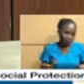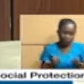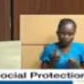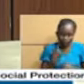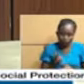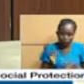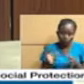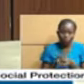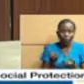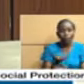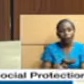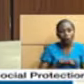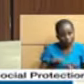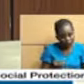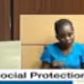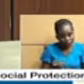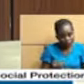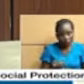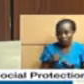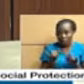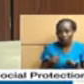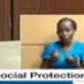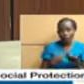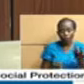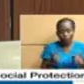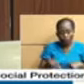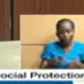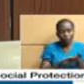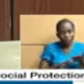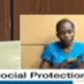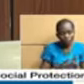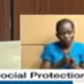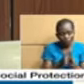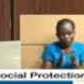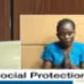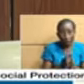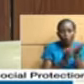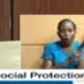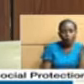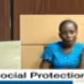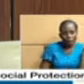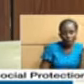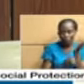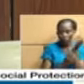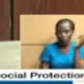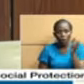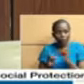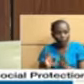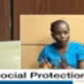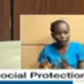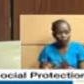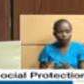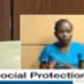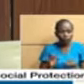dichotomy that we were using to define poor and non-poor, and even for that to inform our